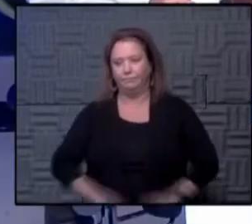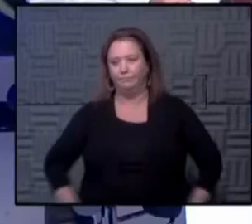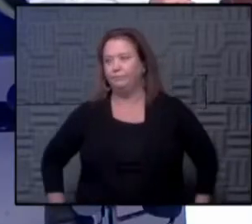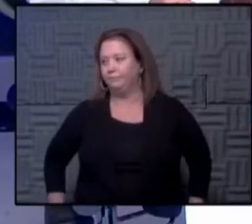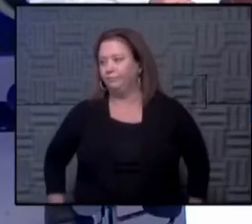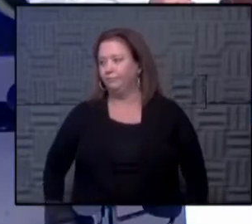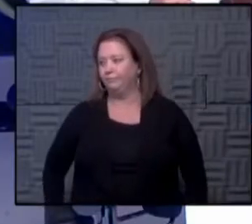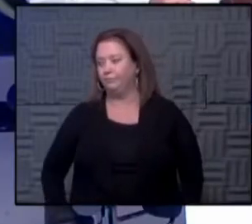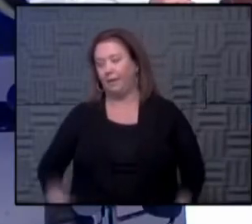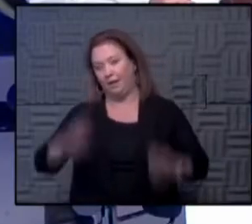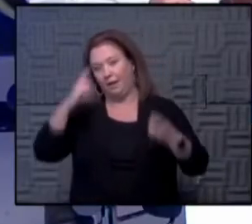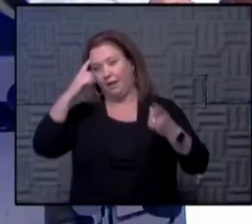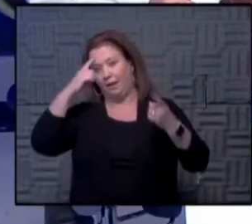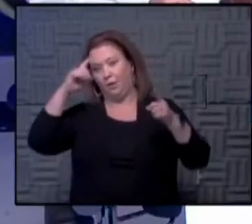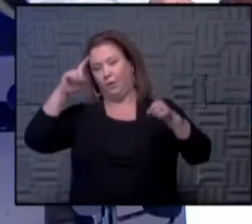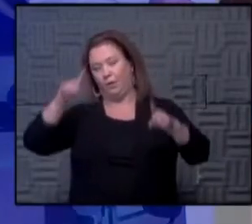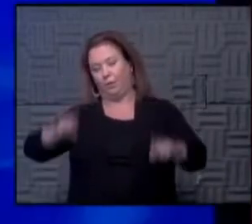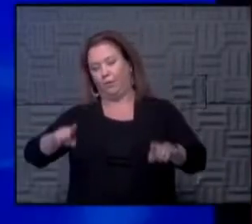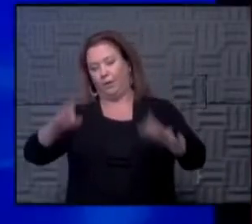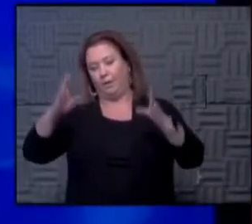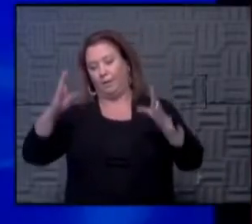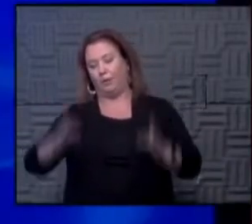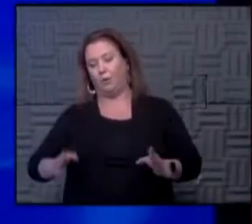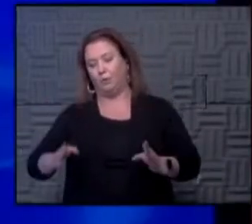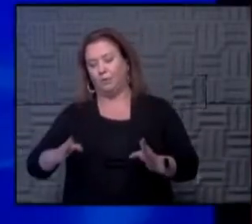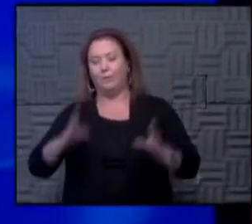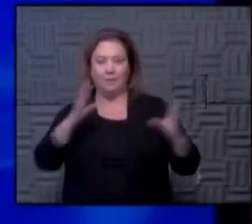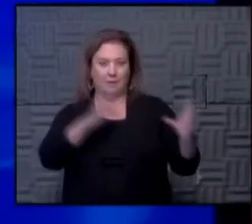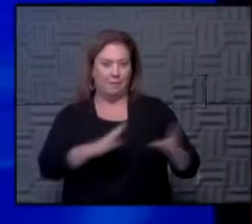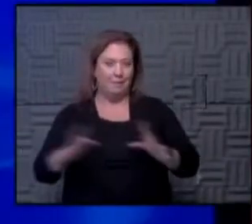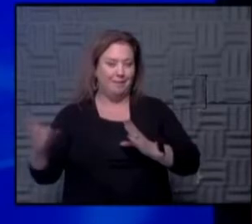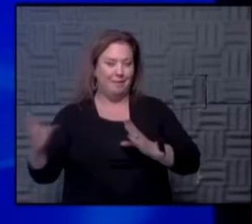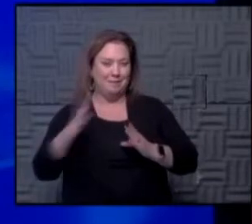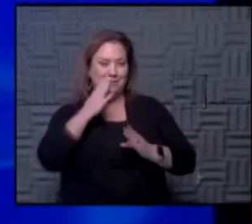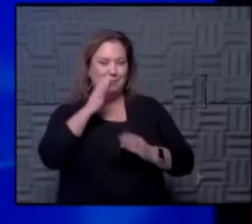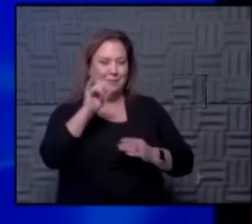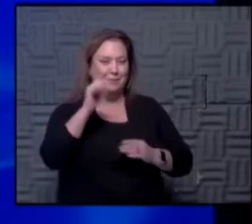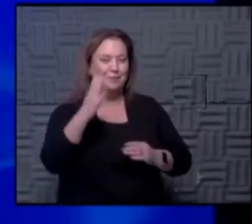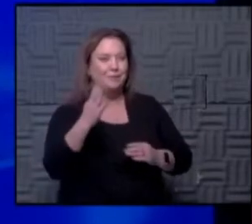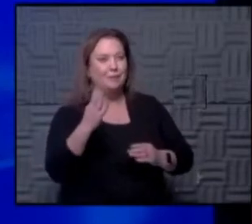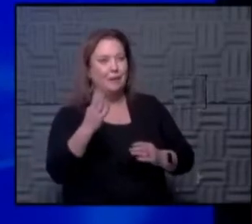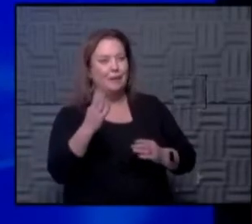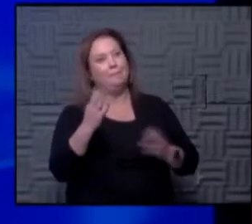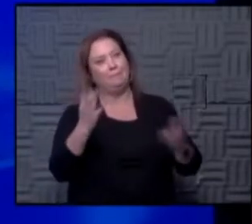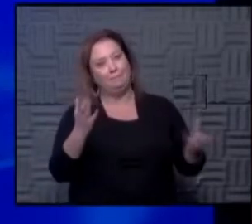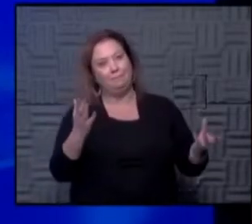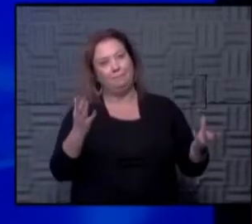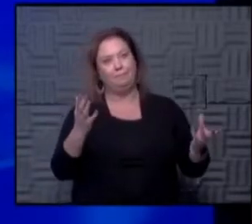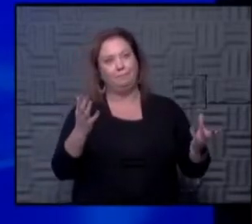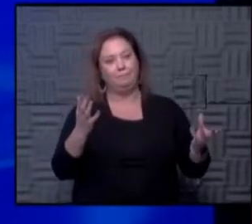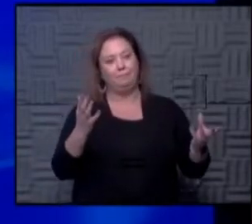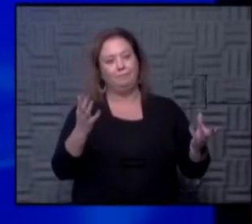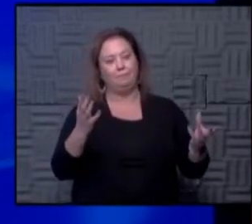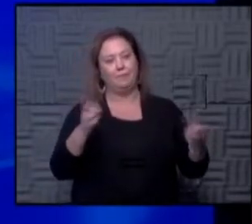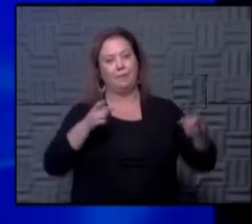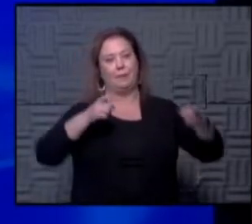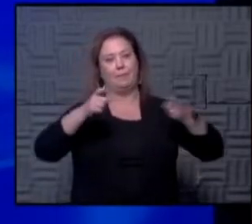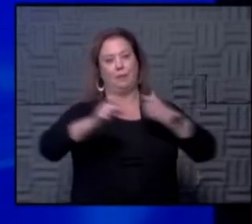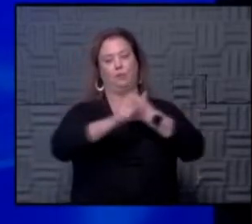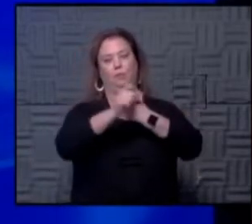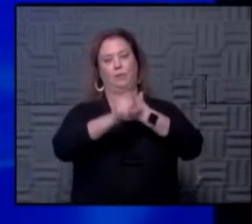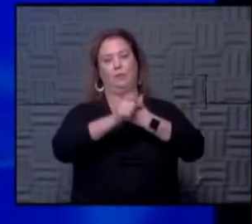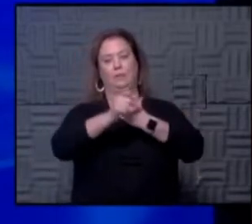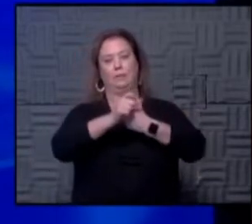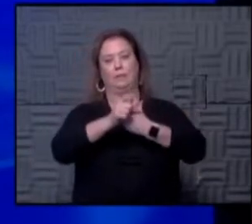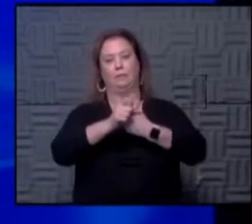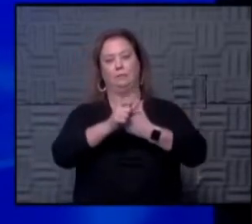Yeah, I would say, the person that, while that plan would do a good job of managing risk